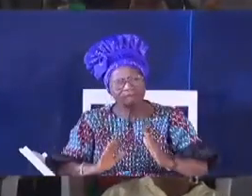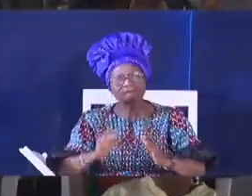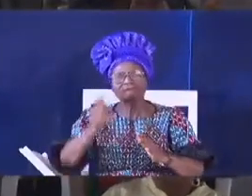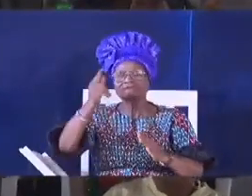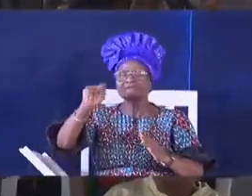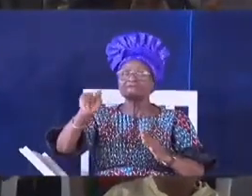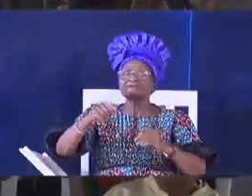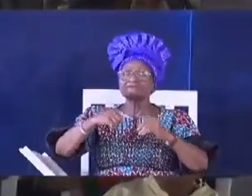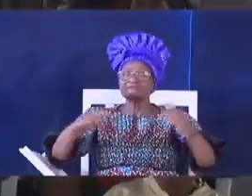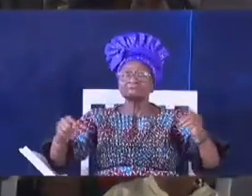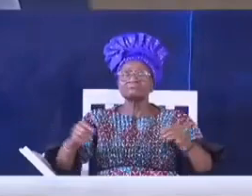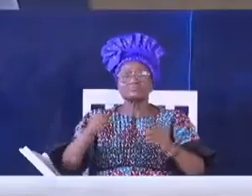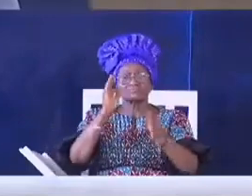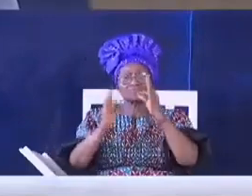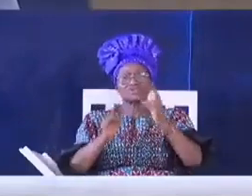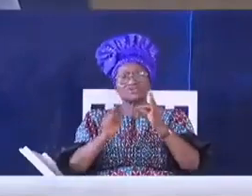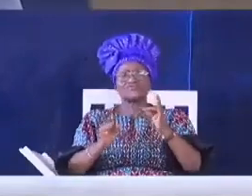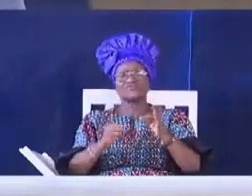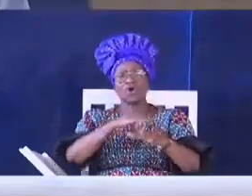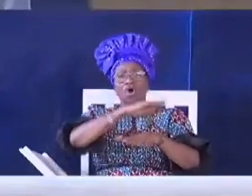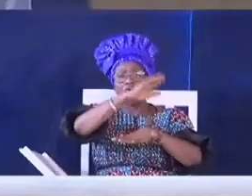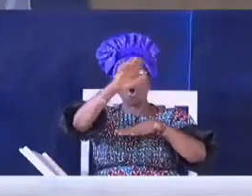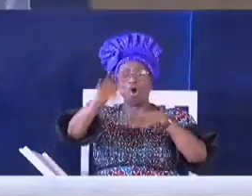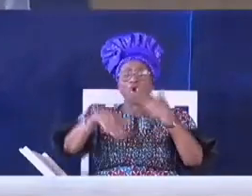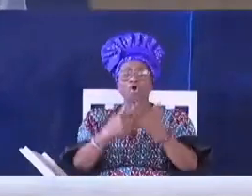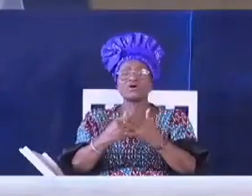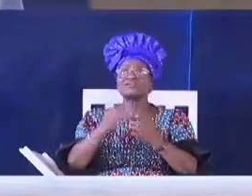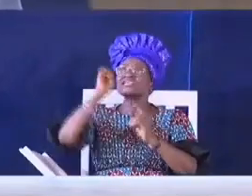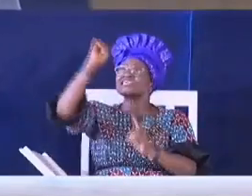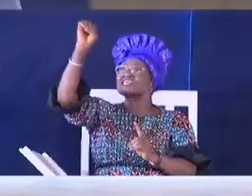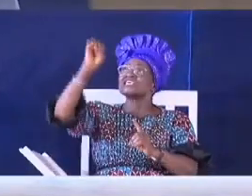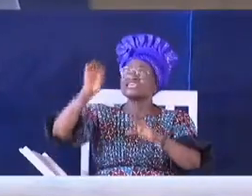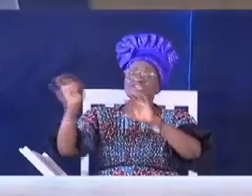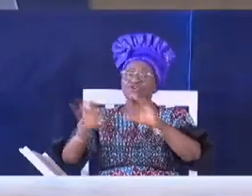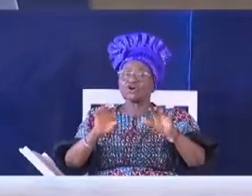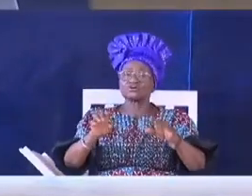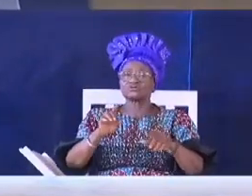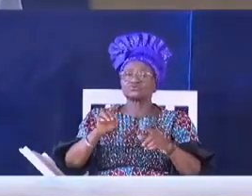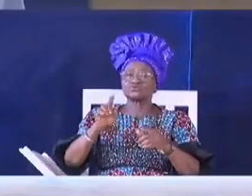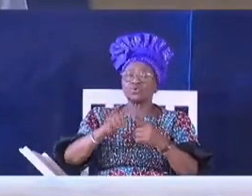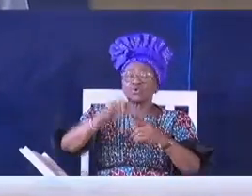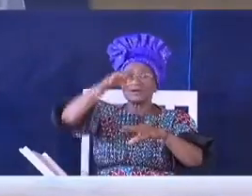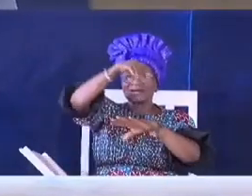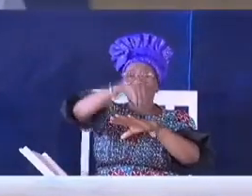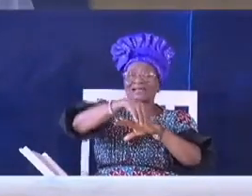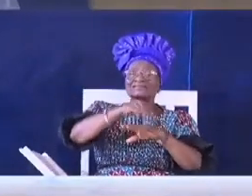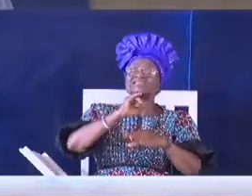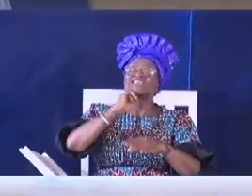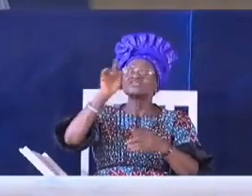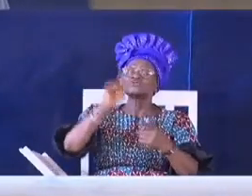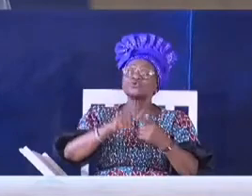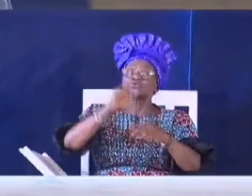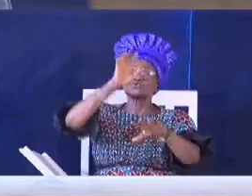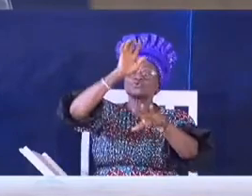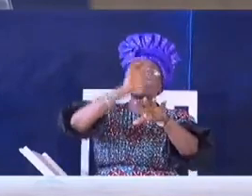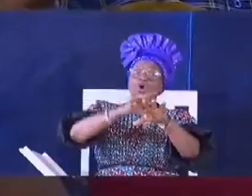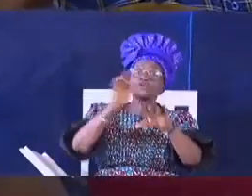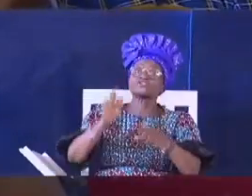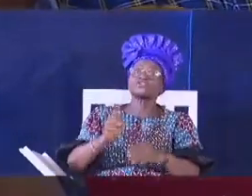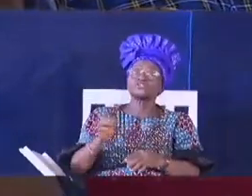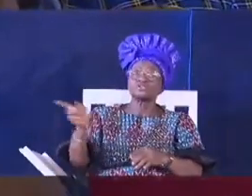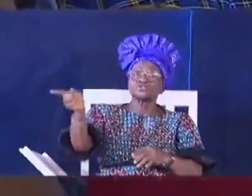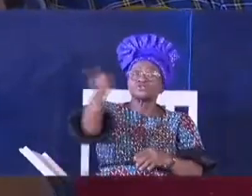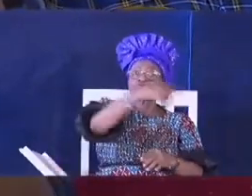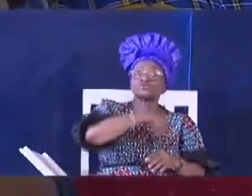If all he does tonight is to touch you with his finger, that will solve all the